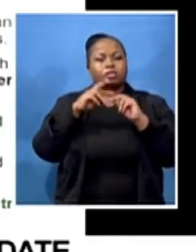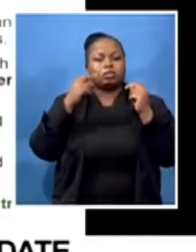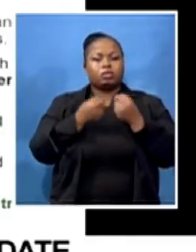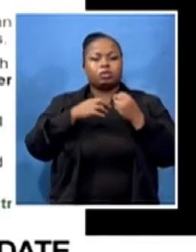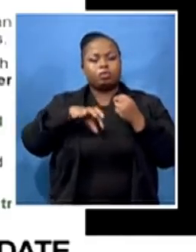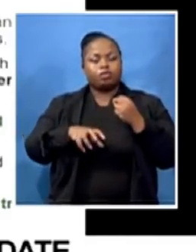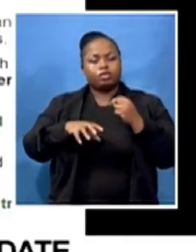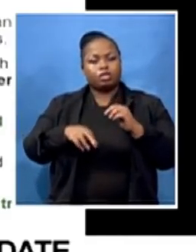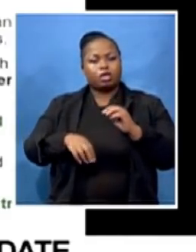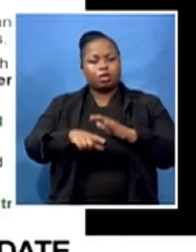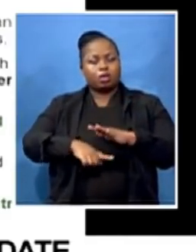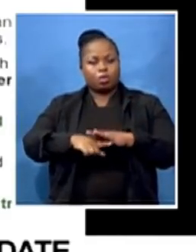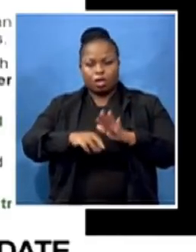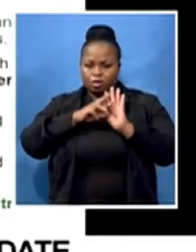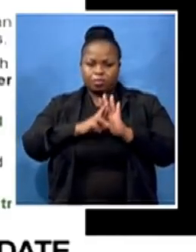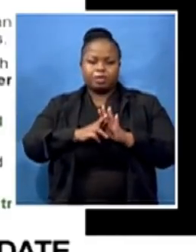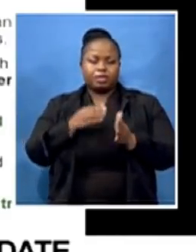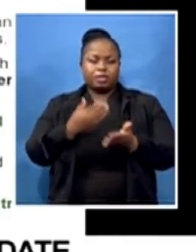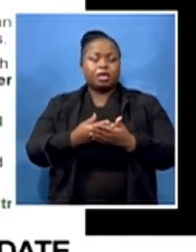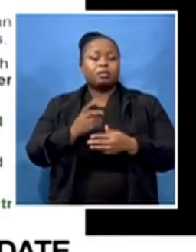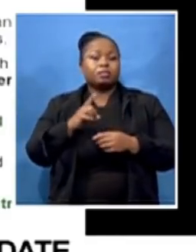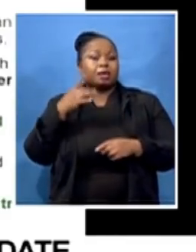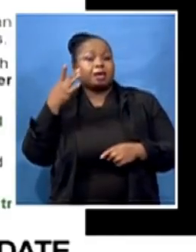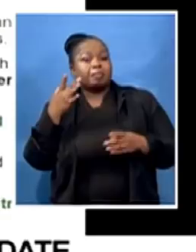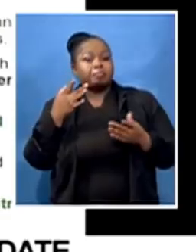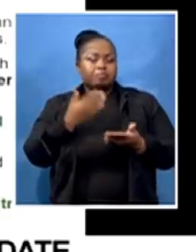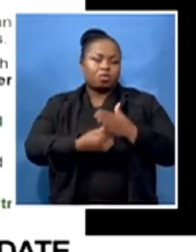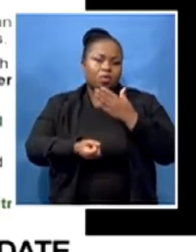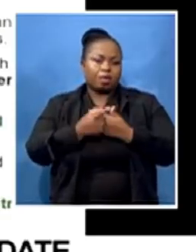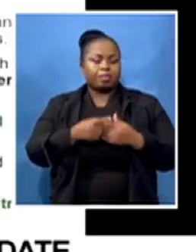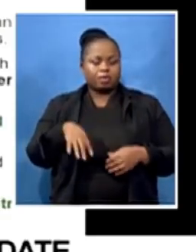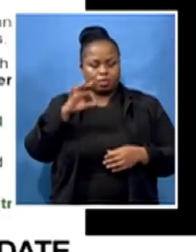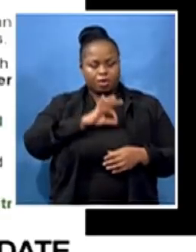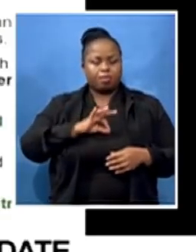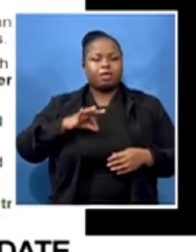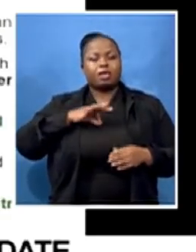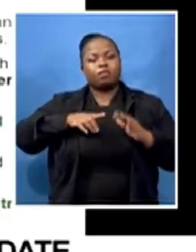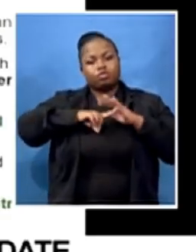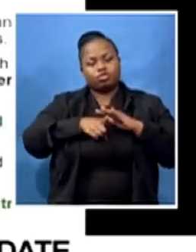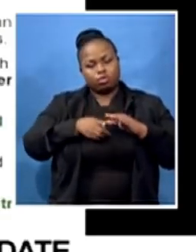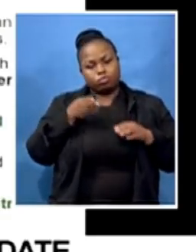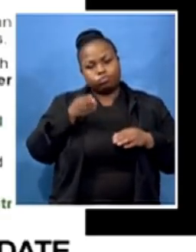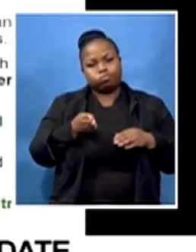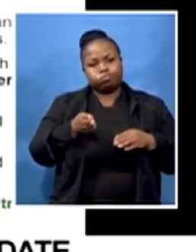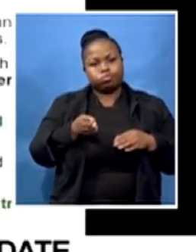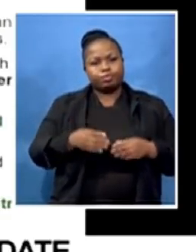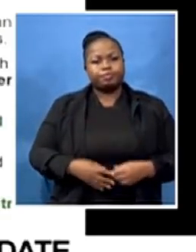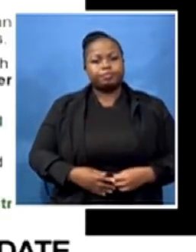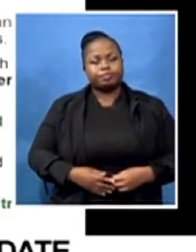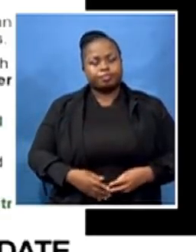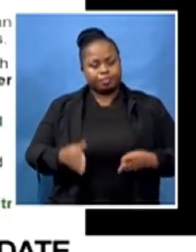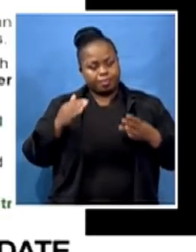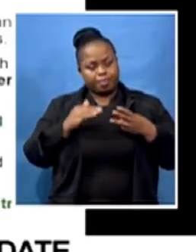mayors. And then at a provincial level, those structures are also